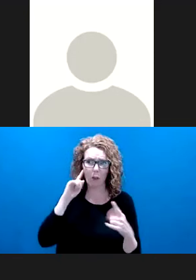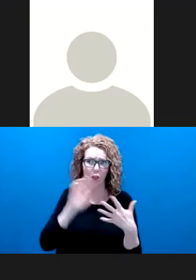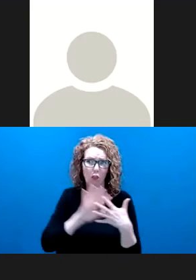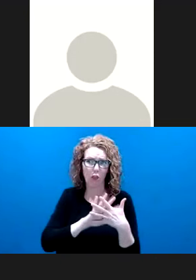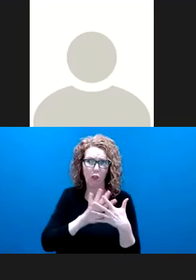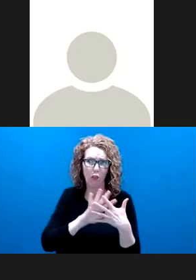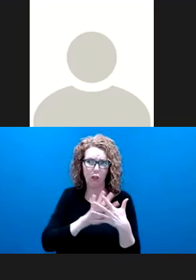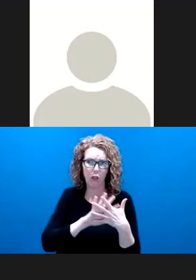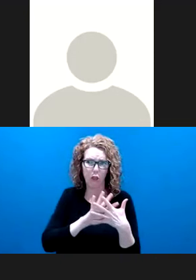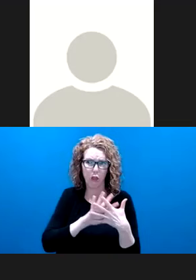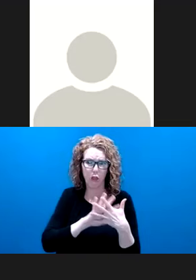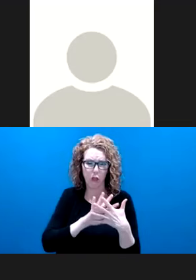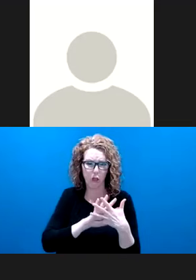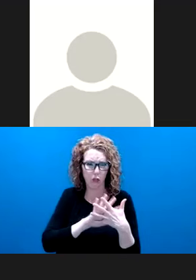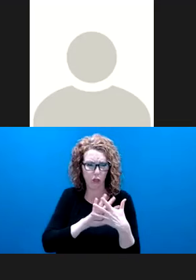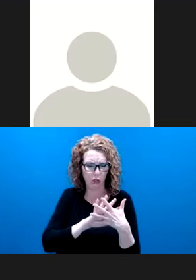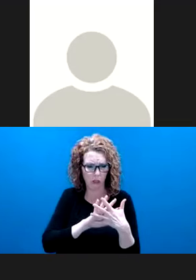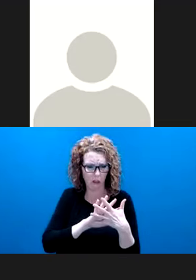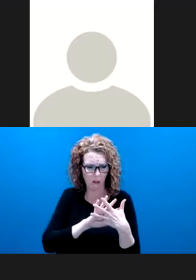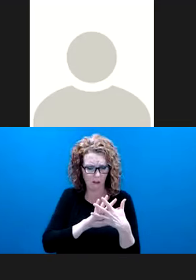Go ahead, but you sound kind of robot-y.